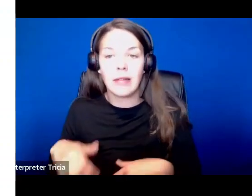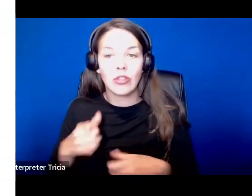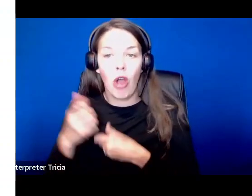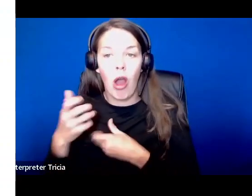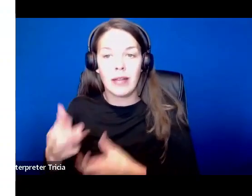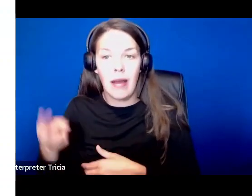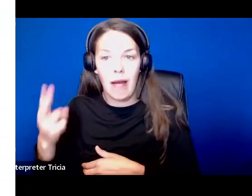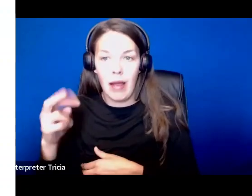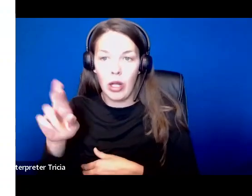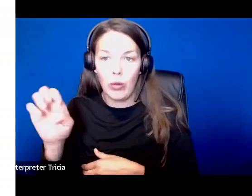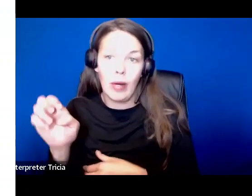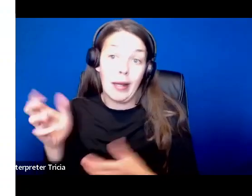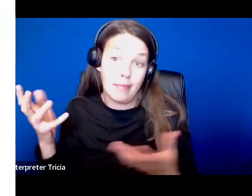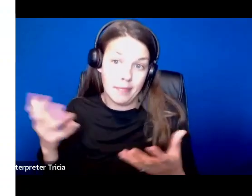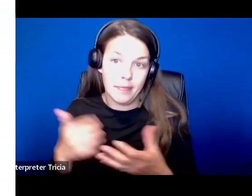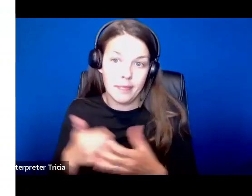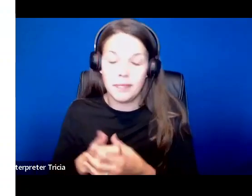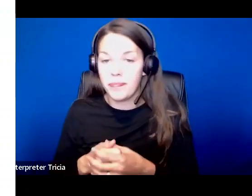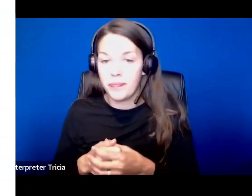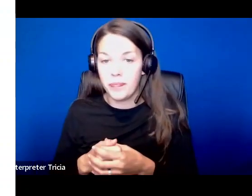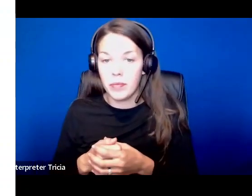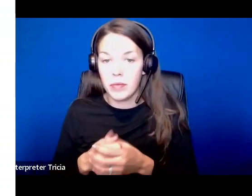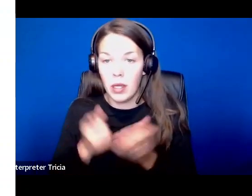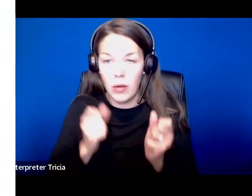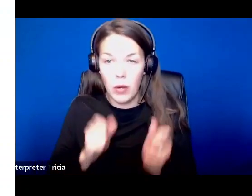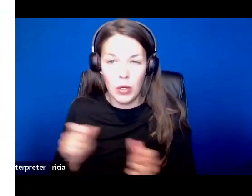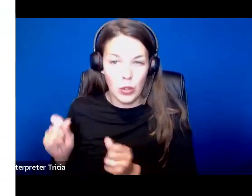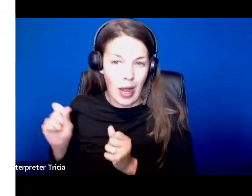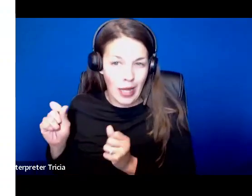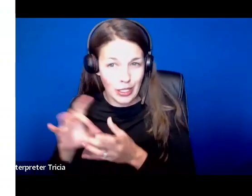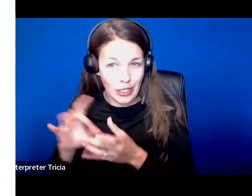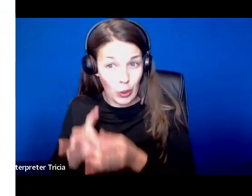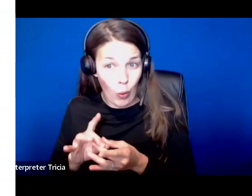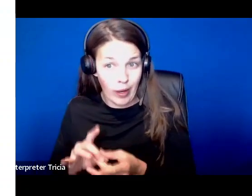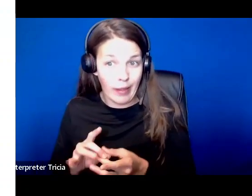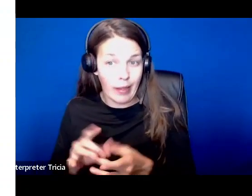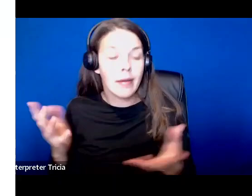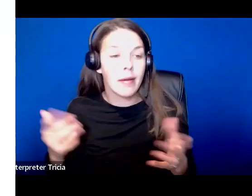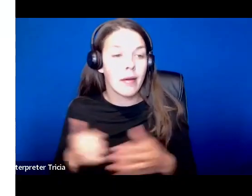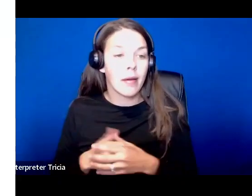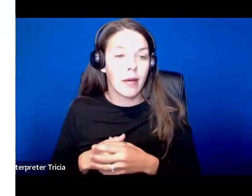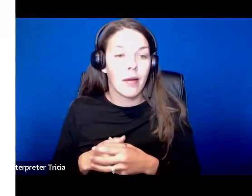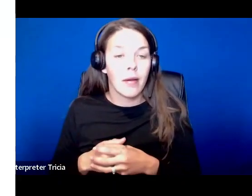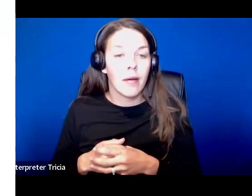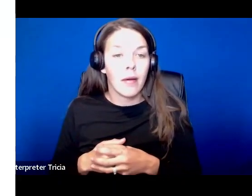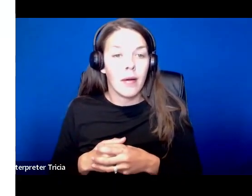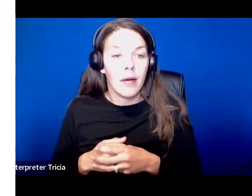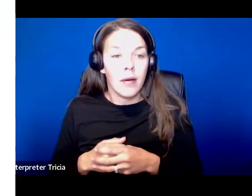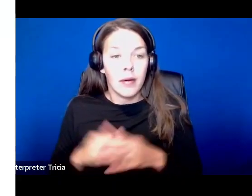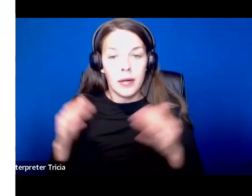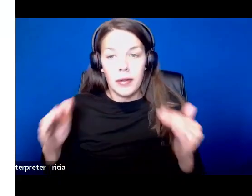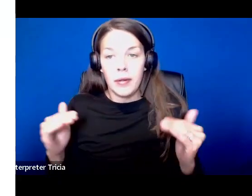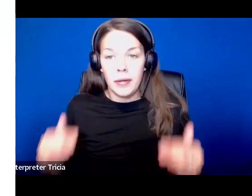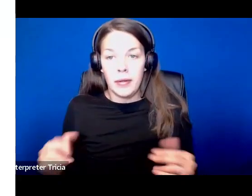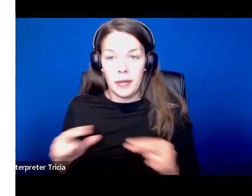higher rate. So I guess say strategize accordingly, I guess. All right, next slide.